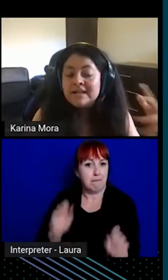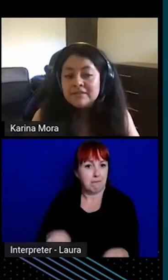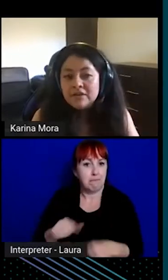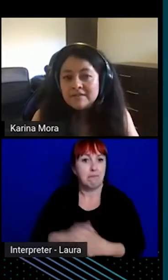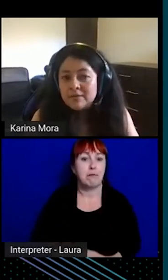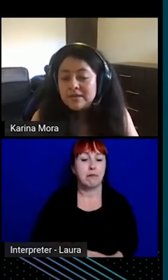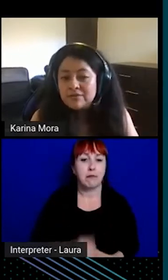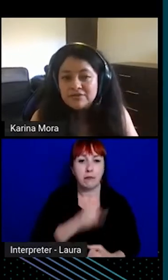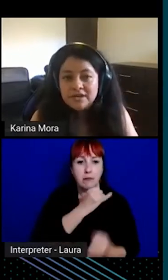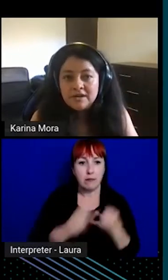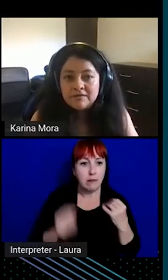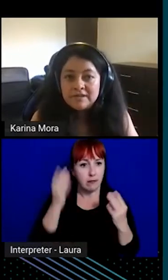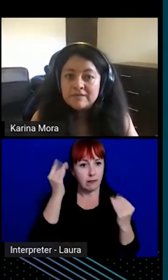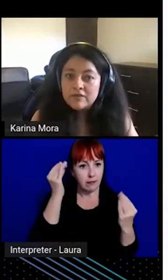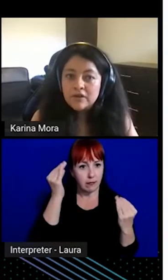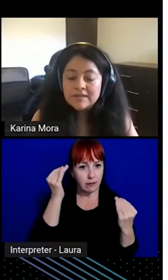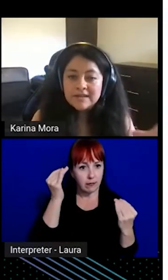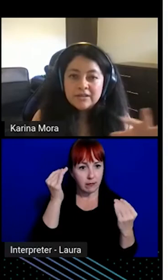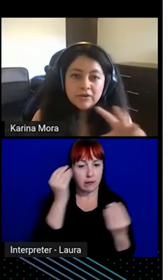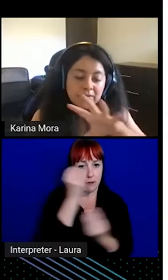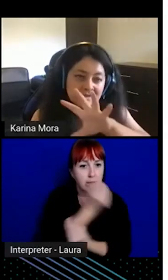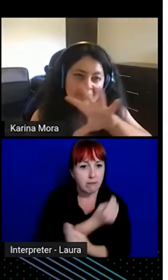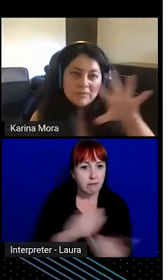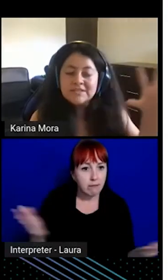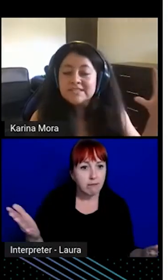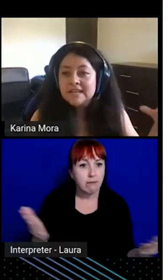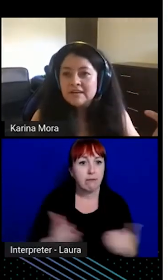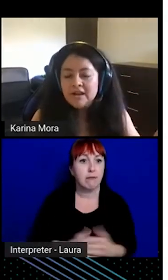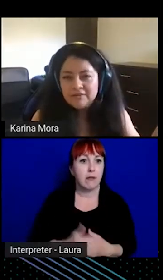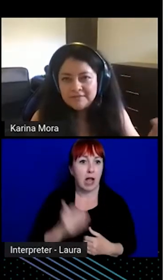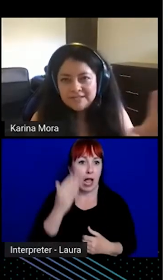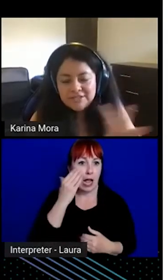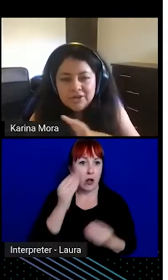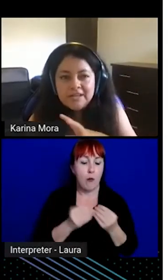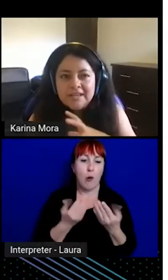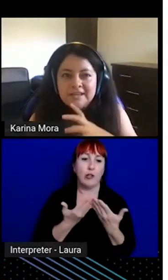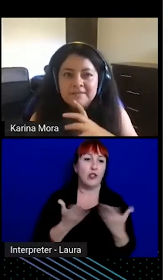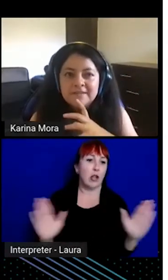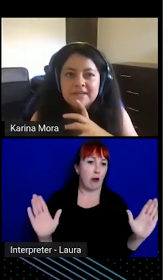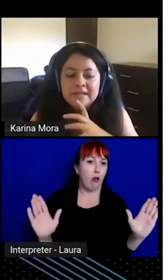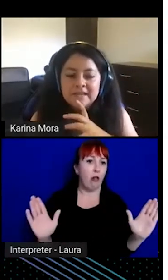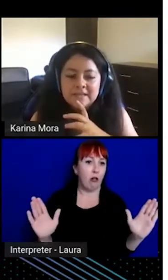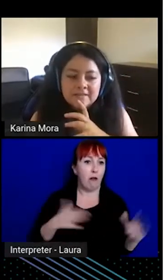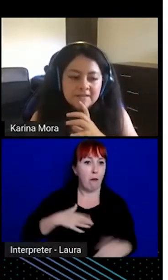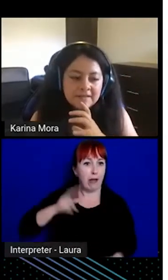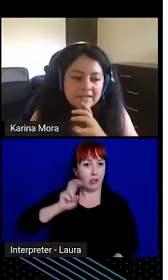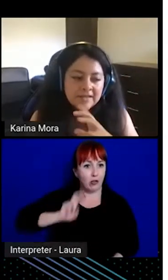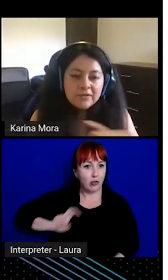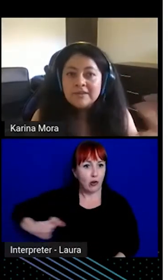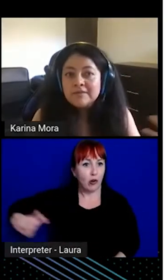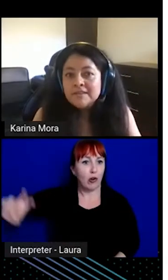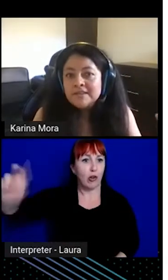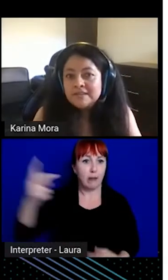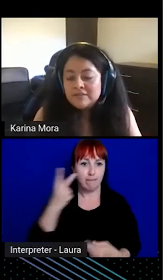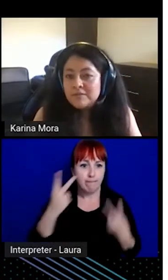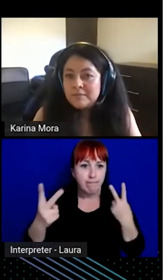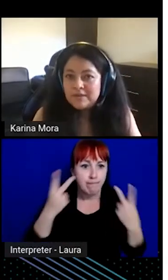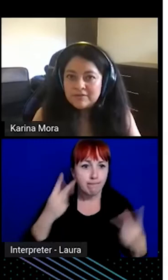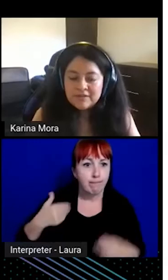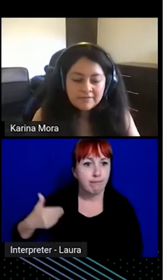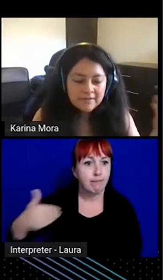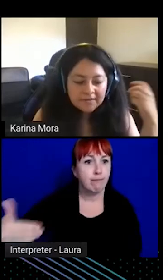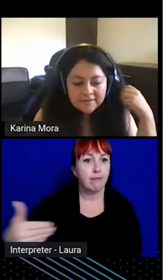The final thoughts I want to share of this talk that I know it's more general of the journey I have seen, it's not everything needs